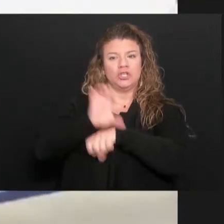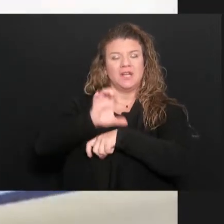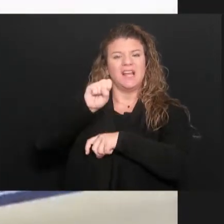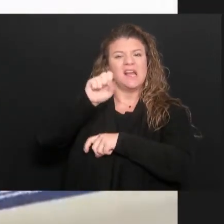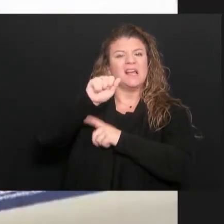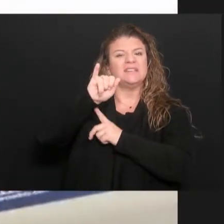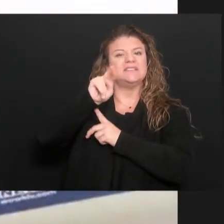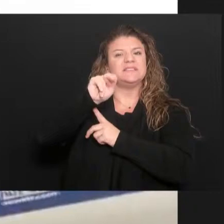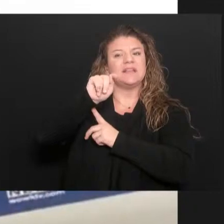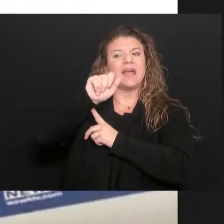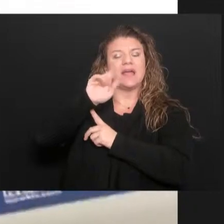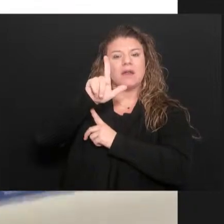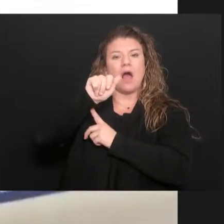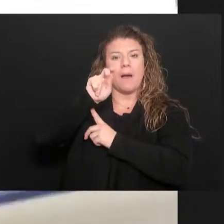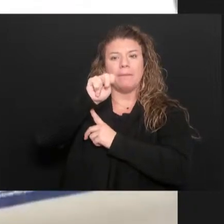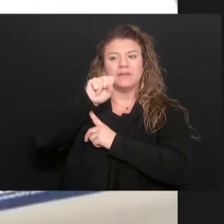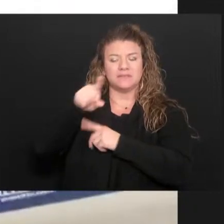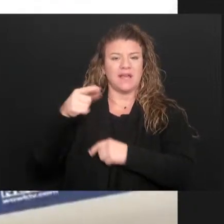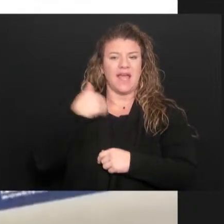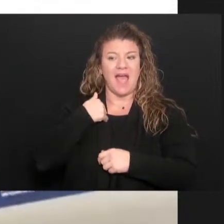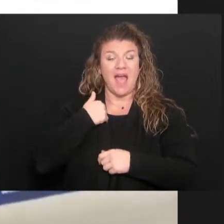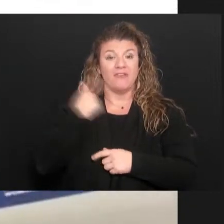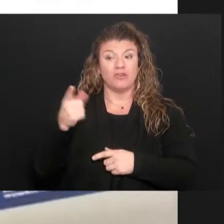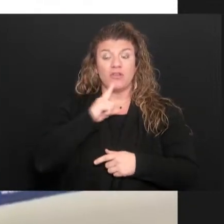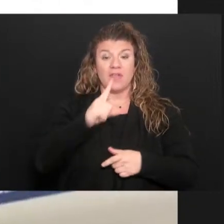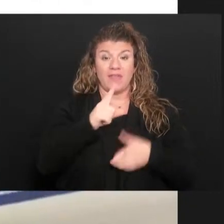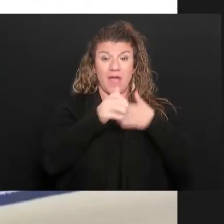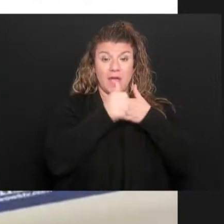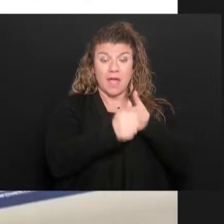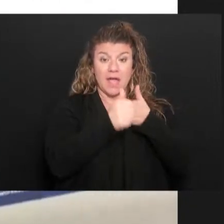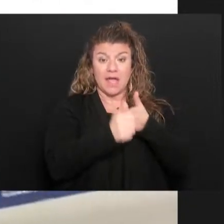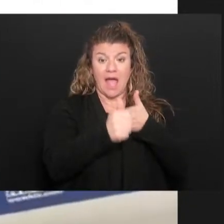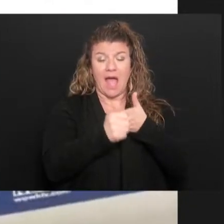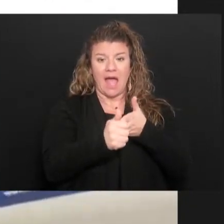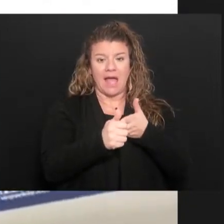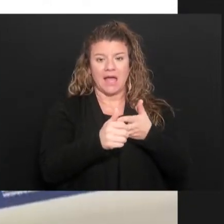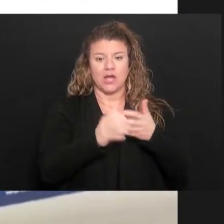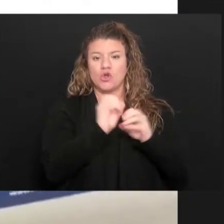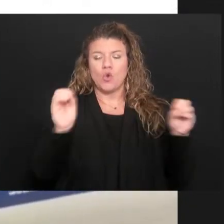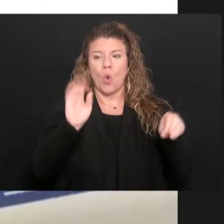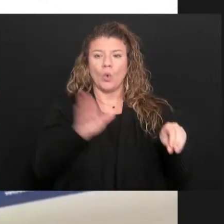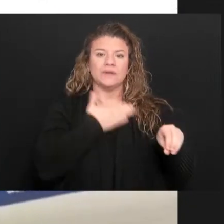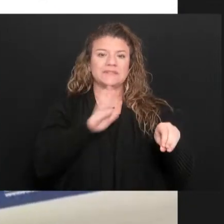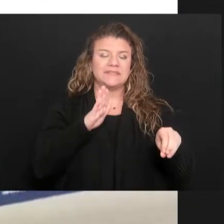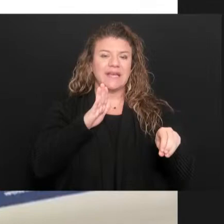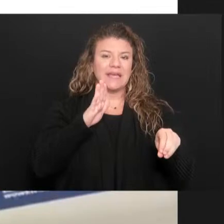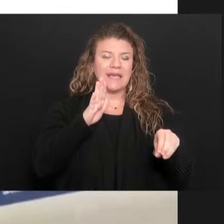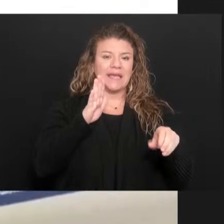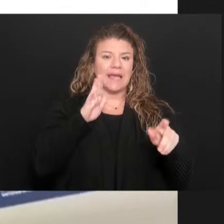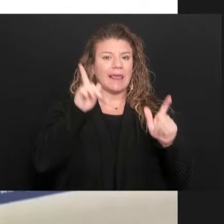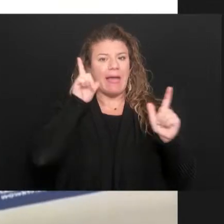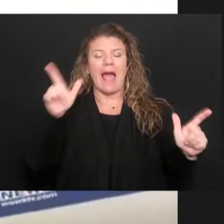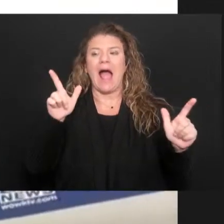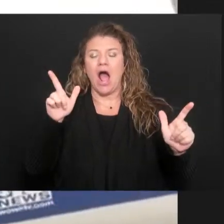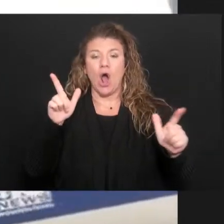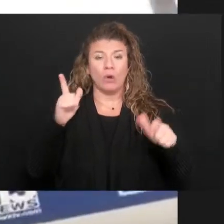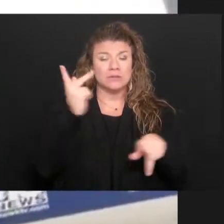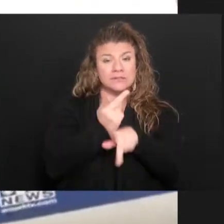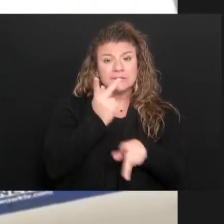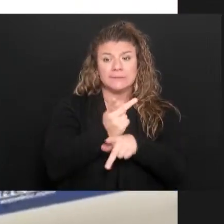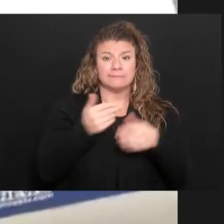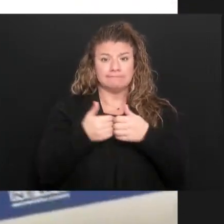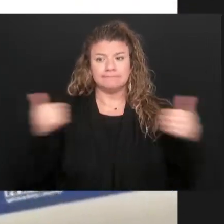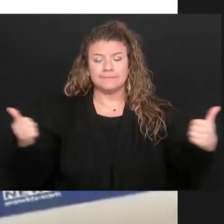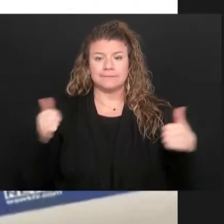with, is when are the guidance was no singing out loud, spaced 6 feet apart or every